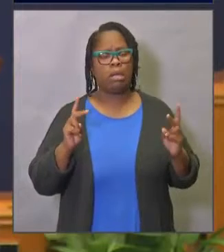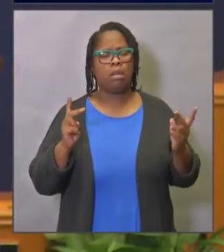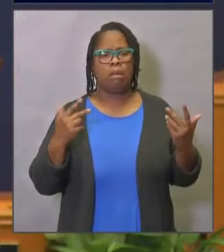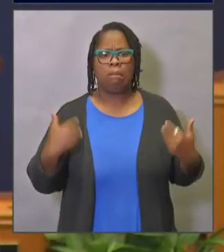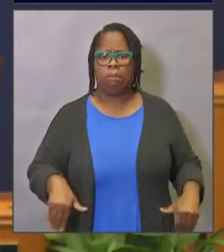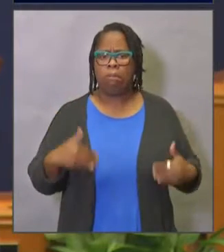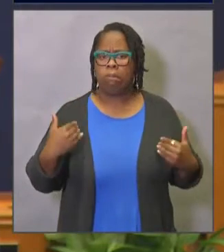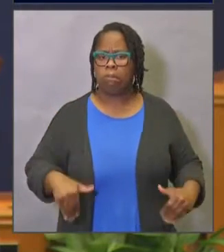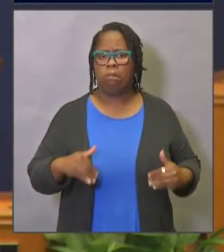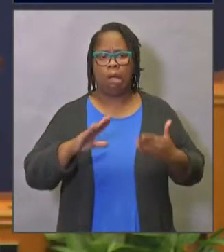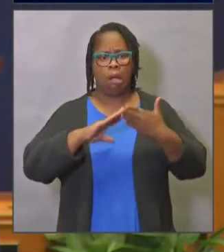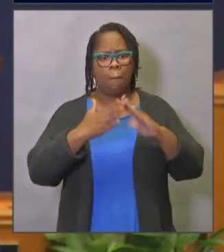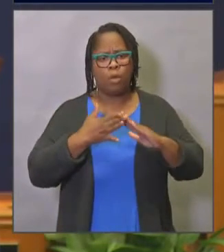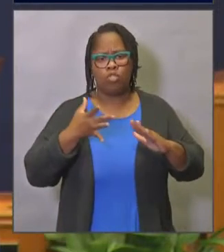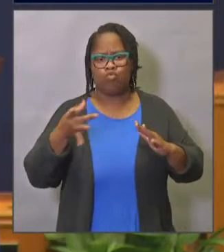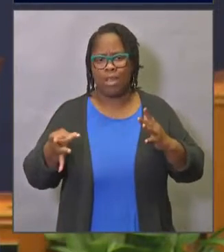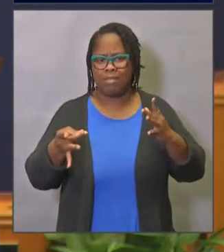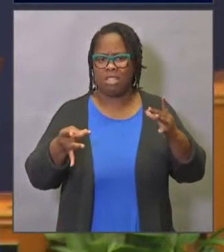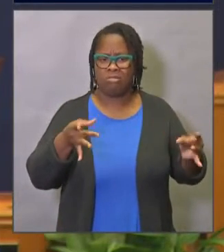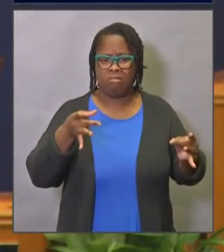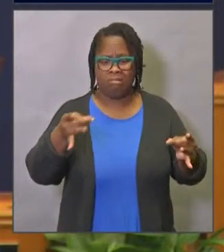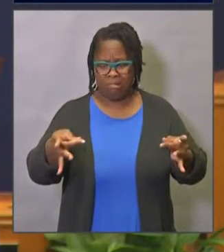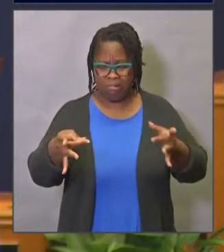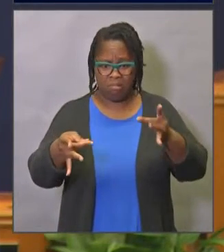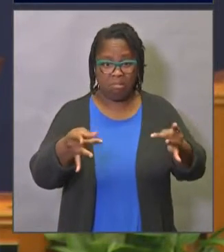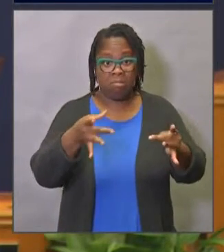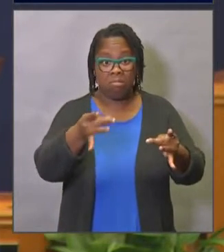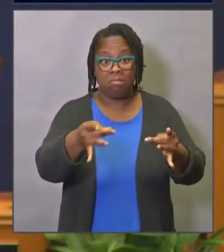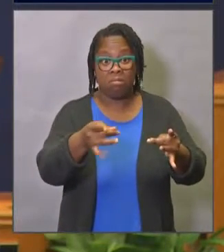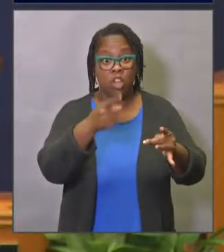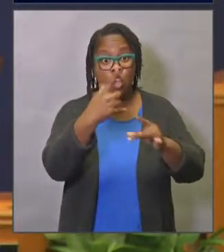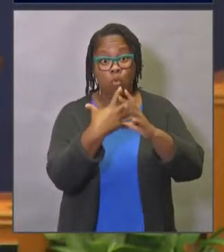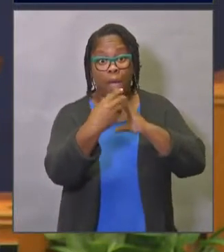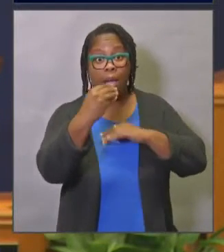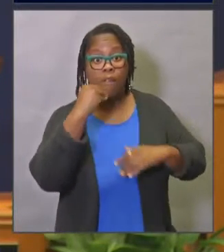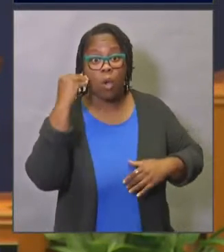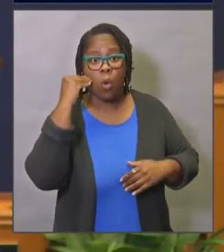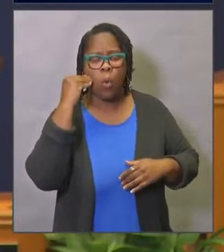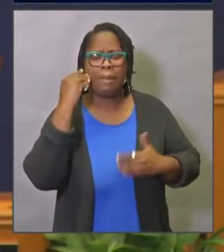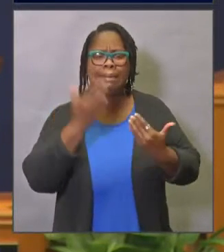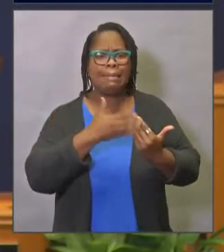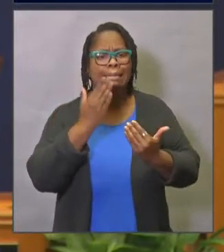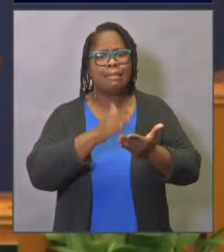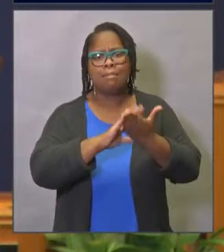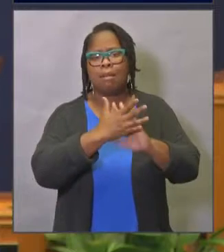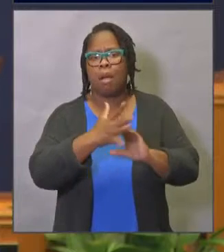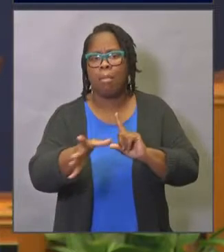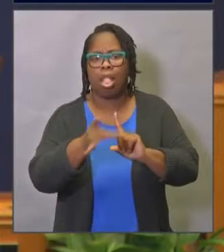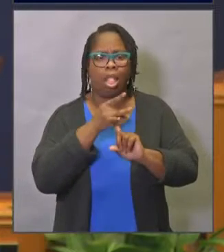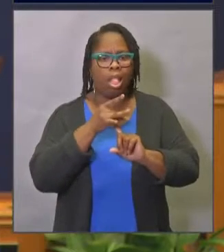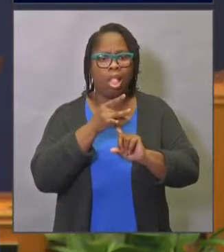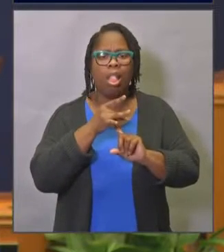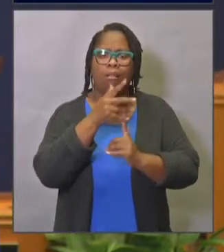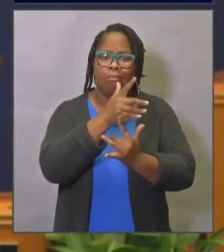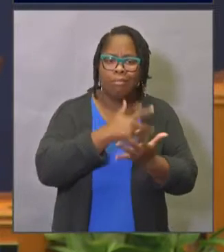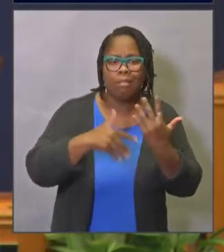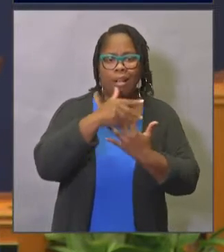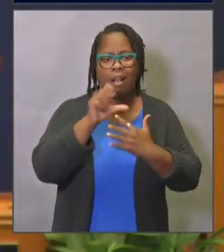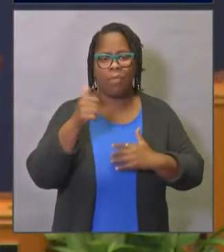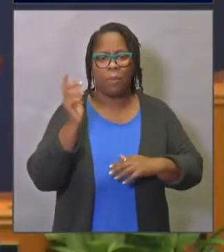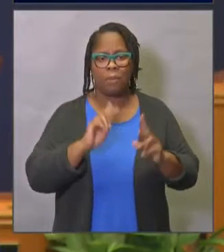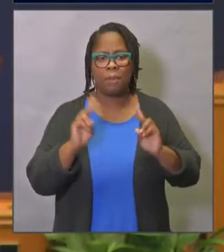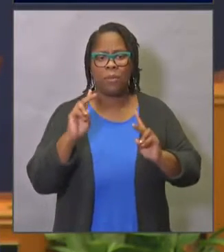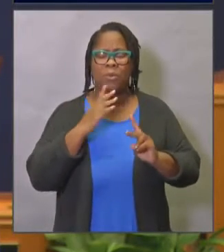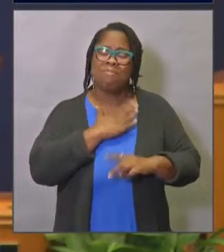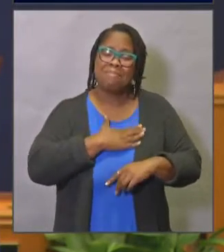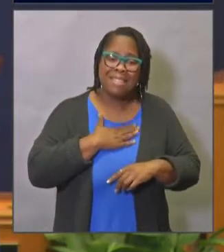transmission, and you are at risk of becoming infected when you're out of your home and you're around other people. So please use every